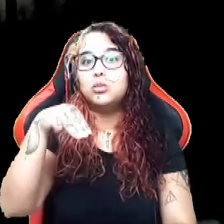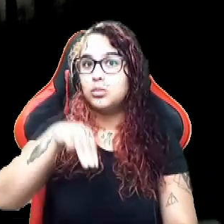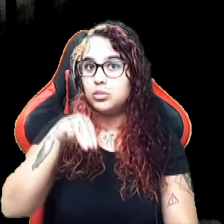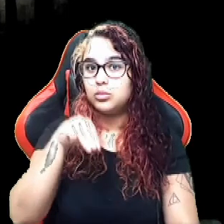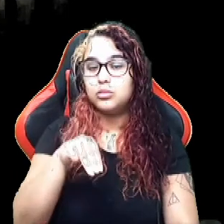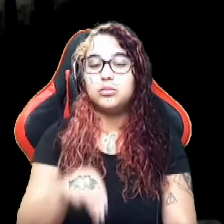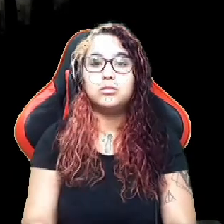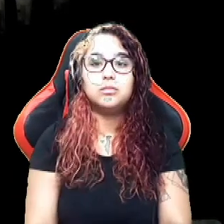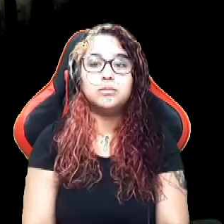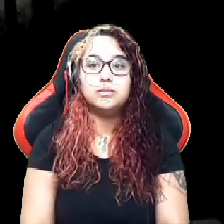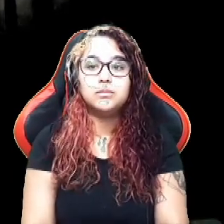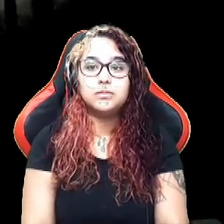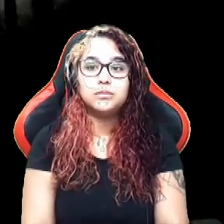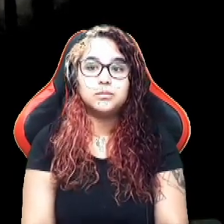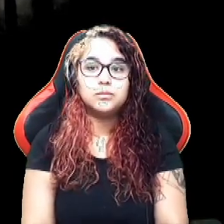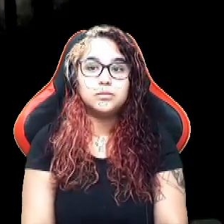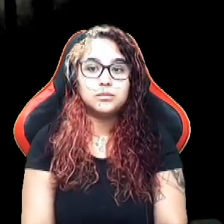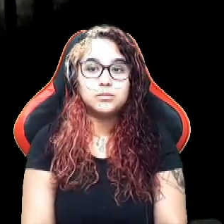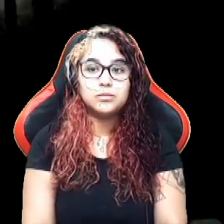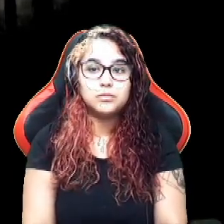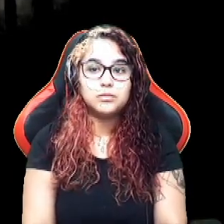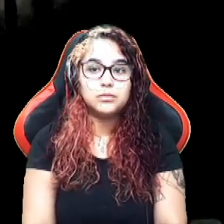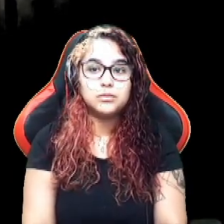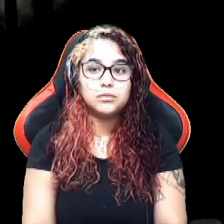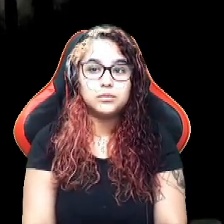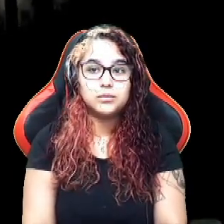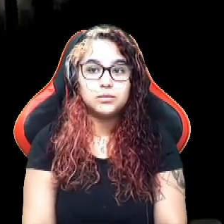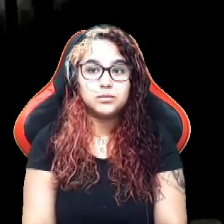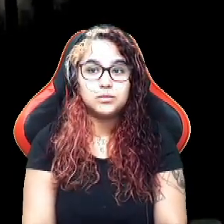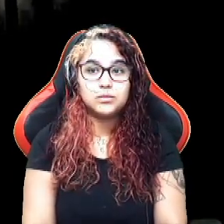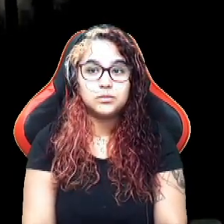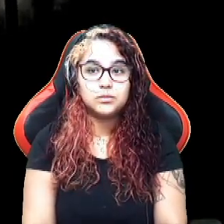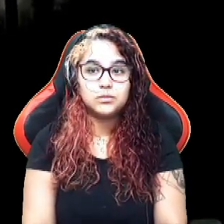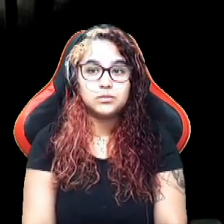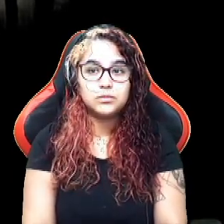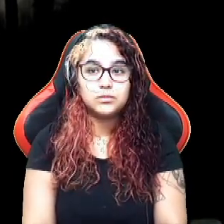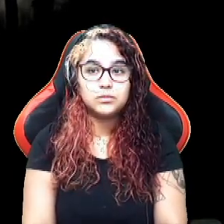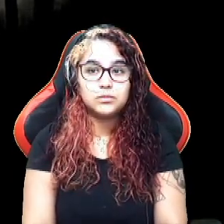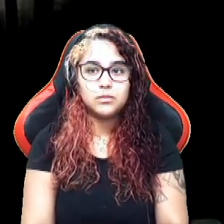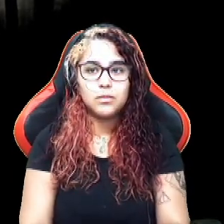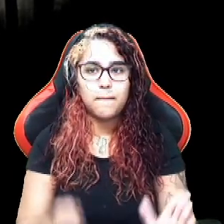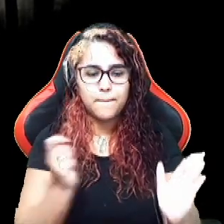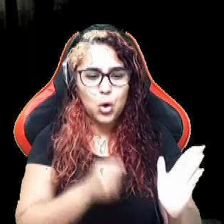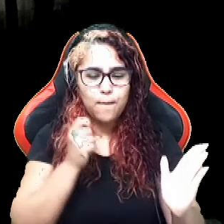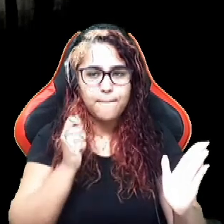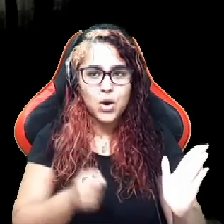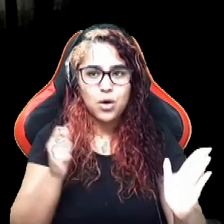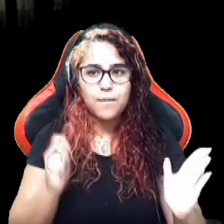infinite 12-minute loop.